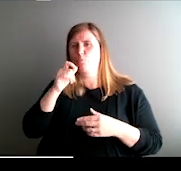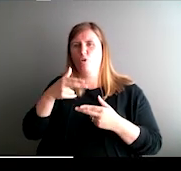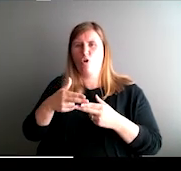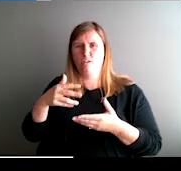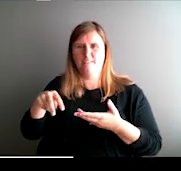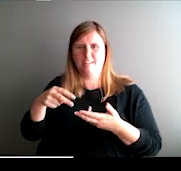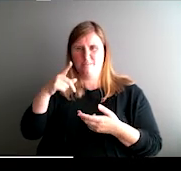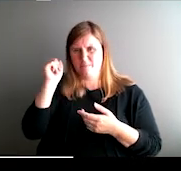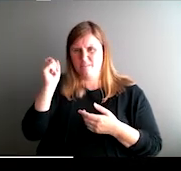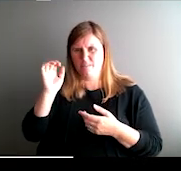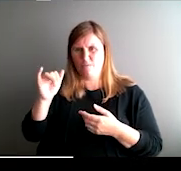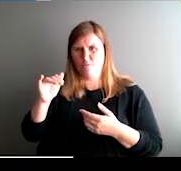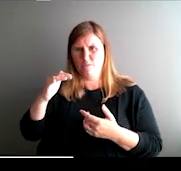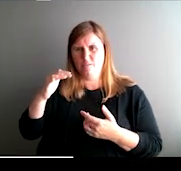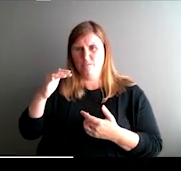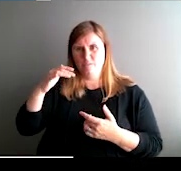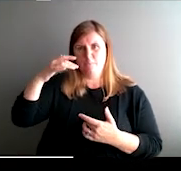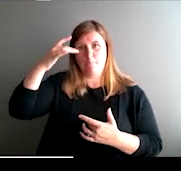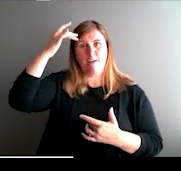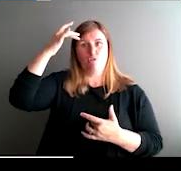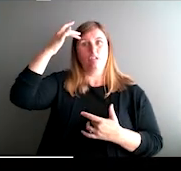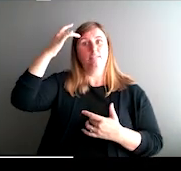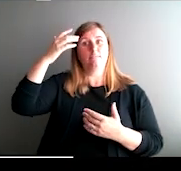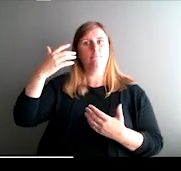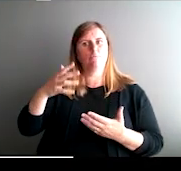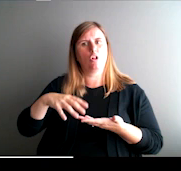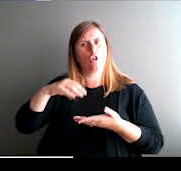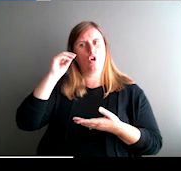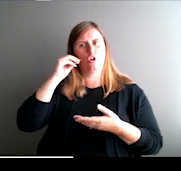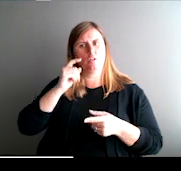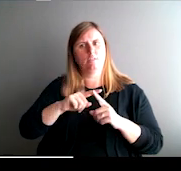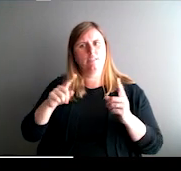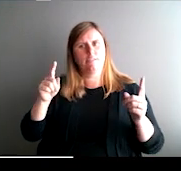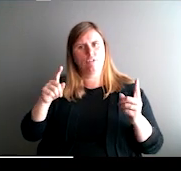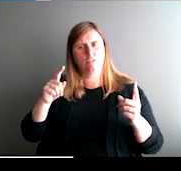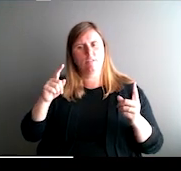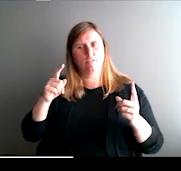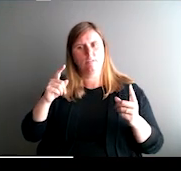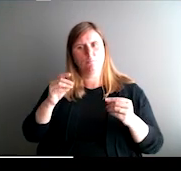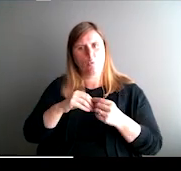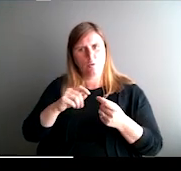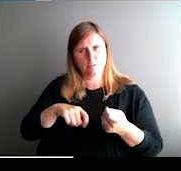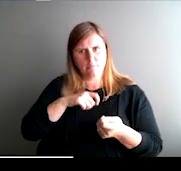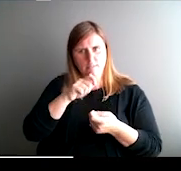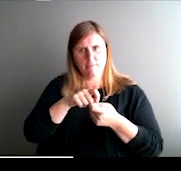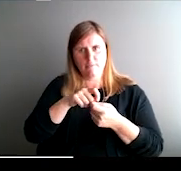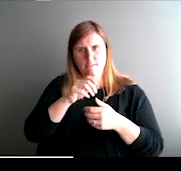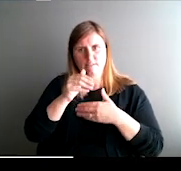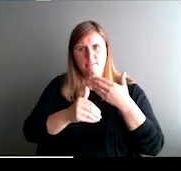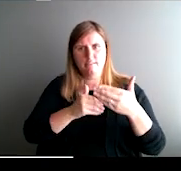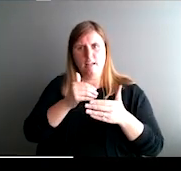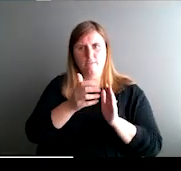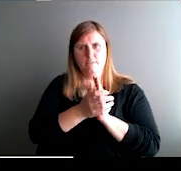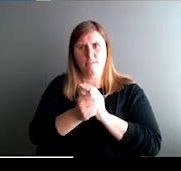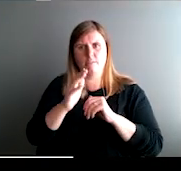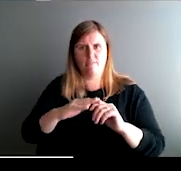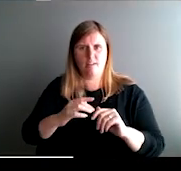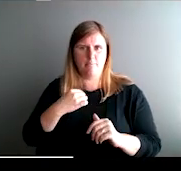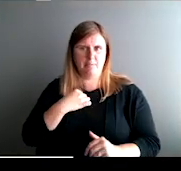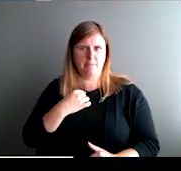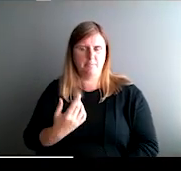simply because those ballerinas have learned a much different and a much more specific set of skills than I